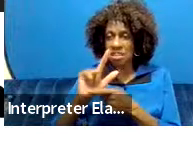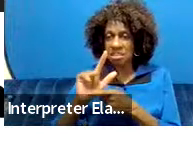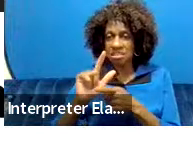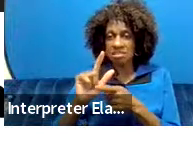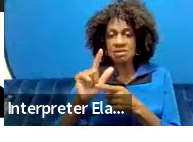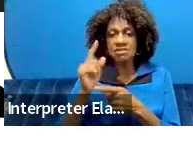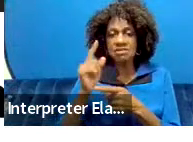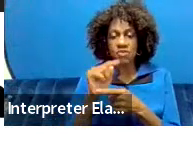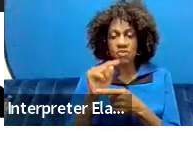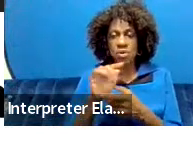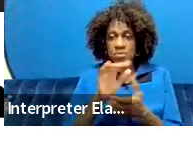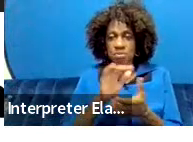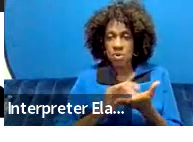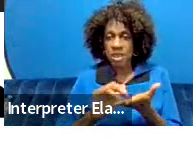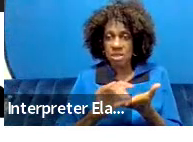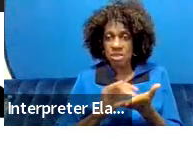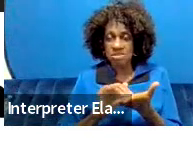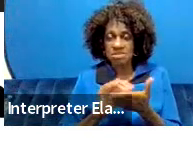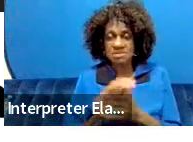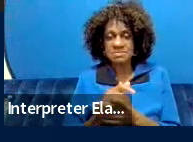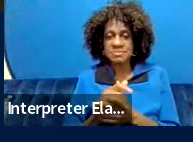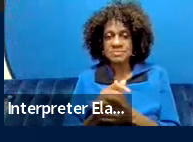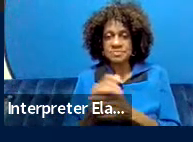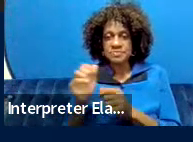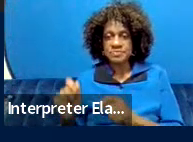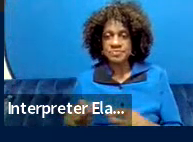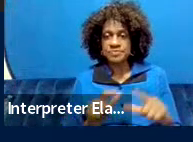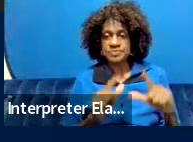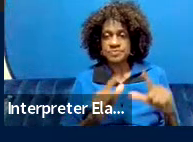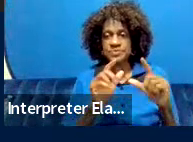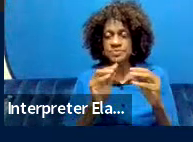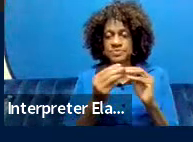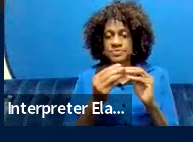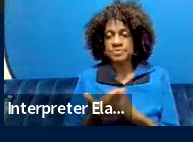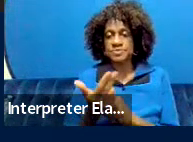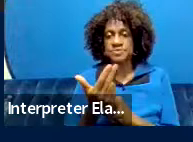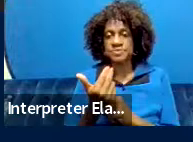Braille signage. Next slide, slide 13.